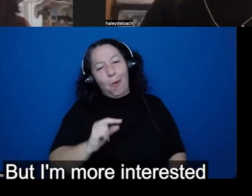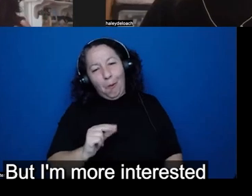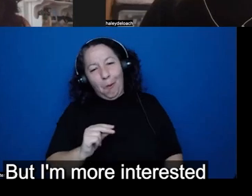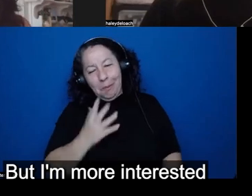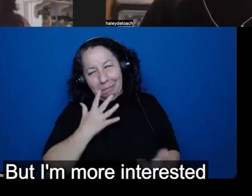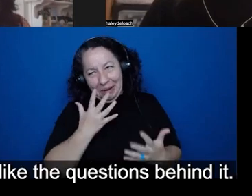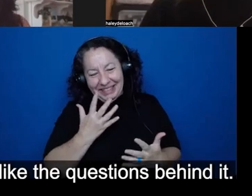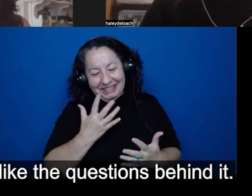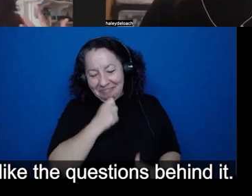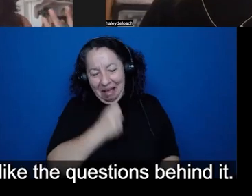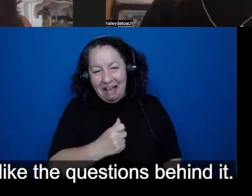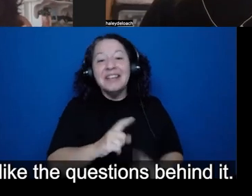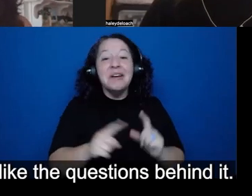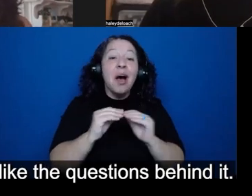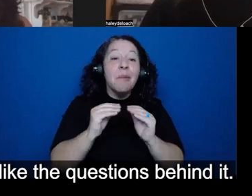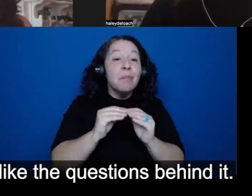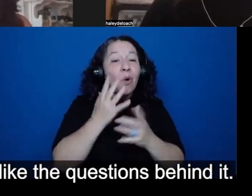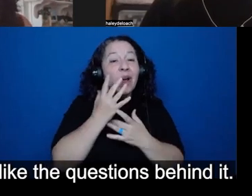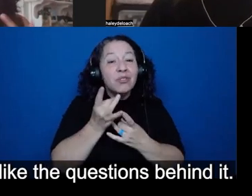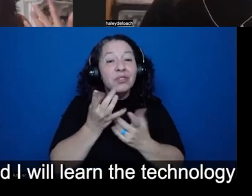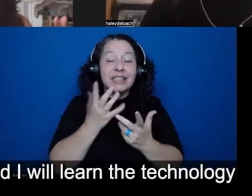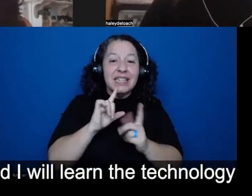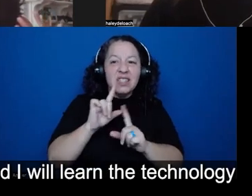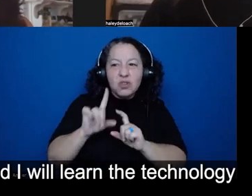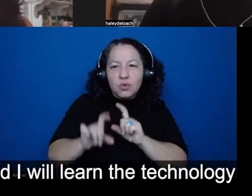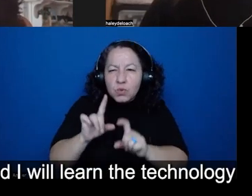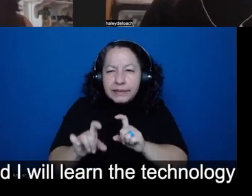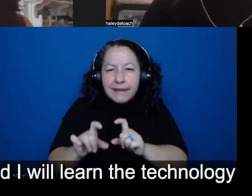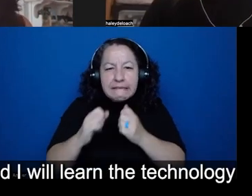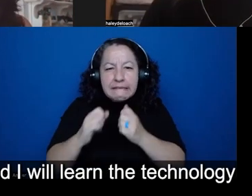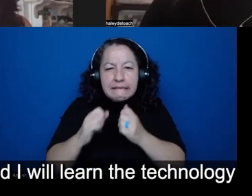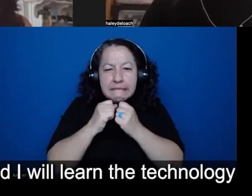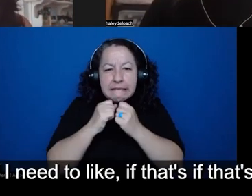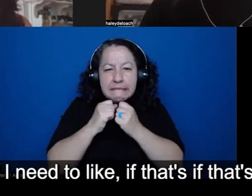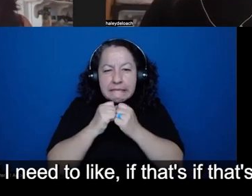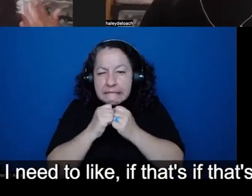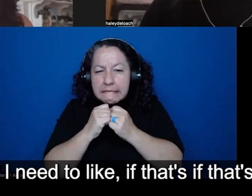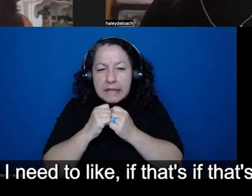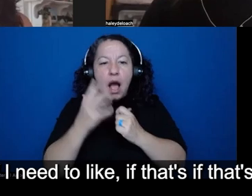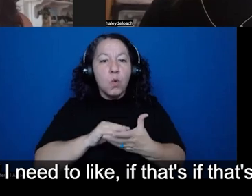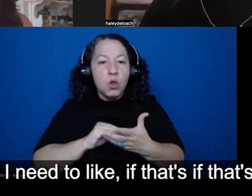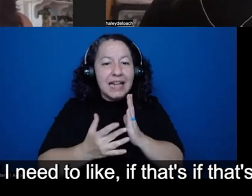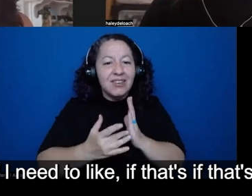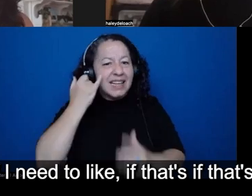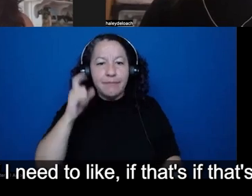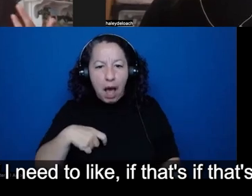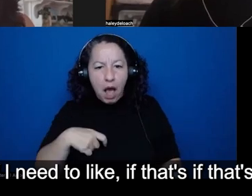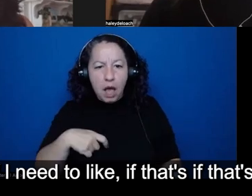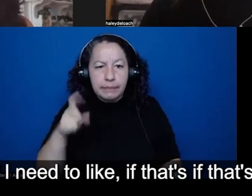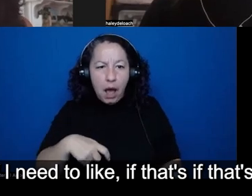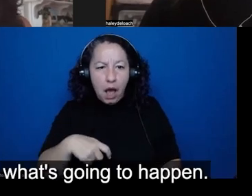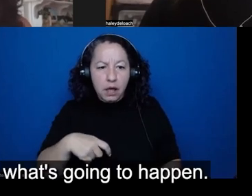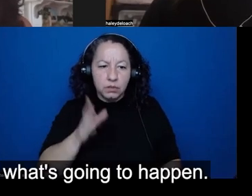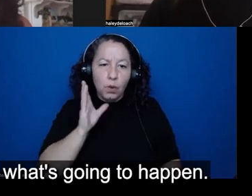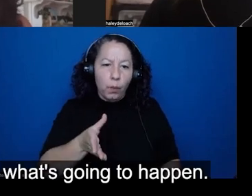But I'm more interested in the questions behind it, and I will learn the technology if I need to, if that's